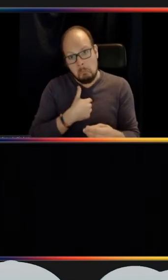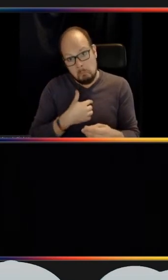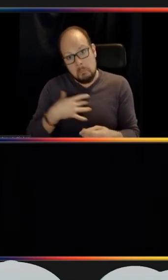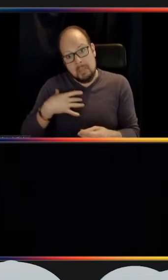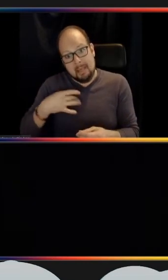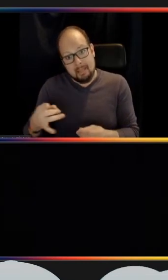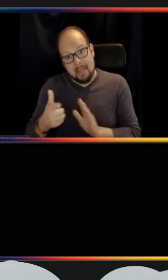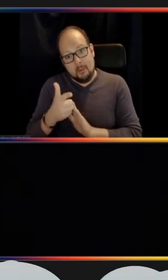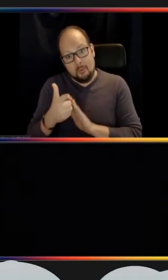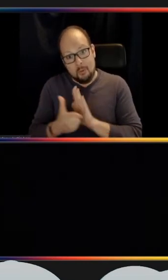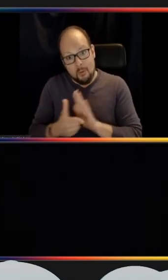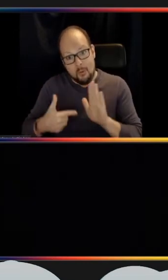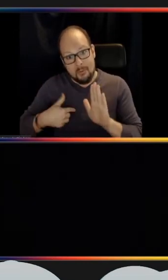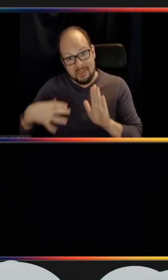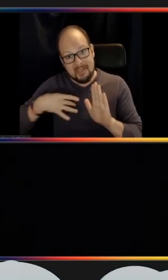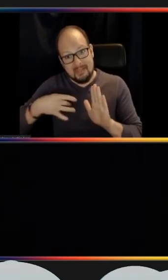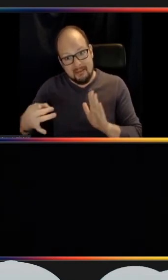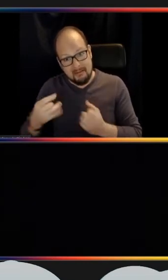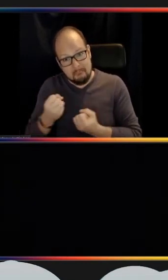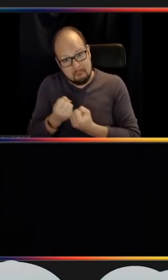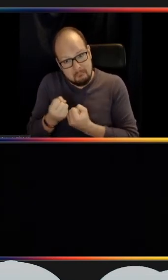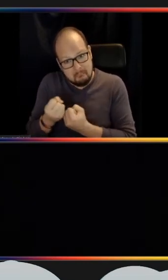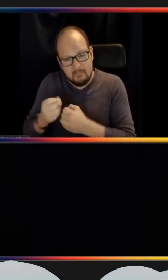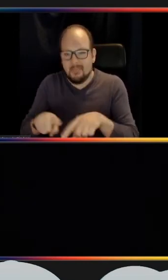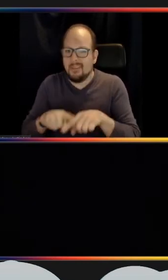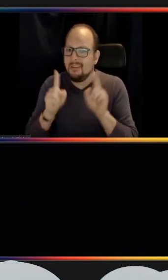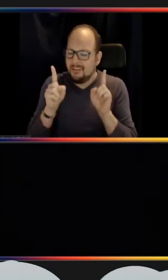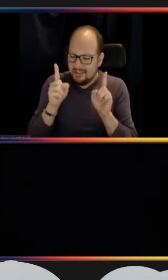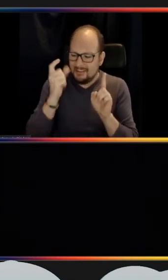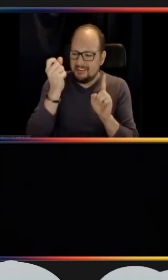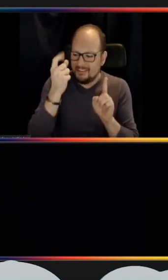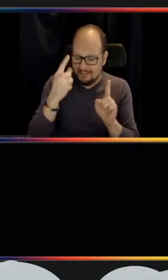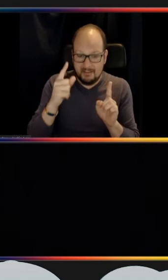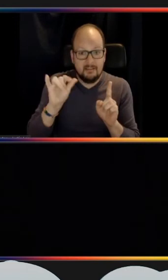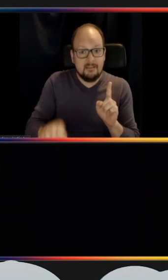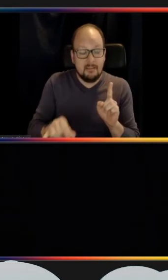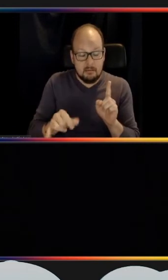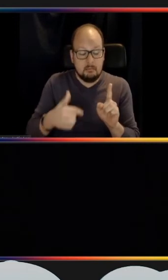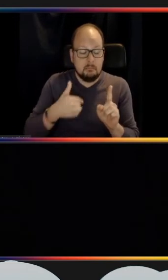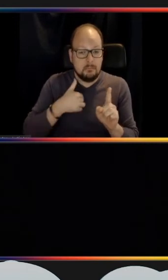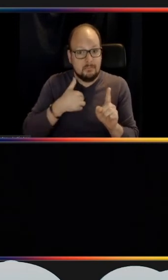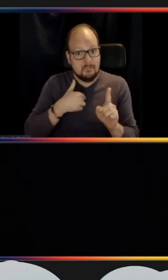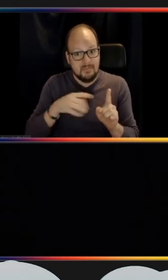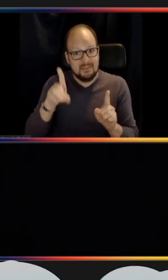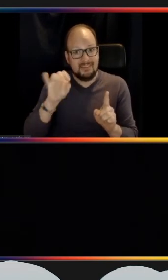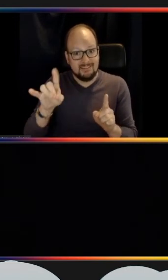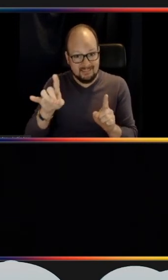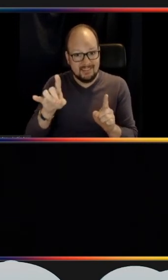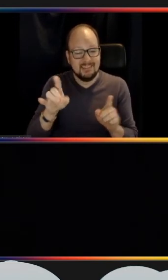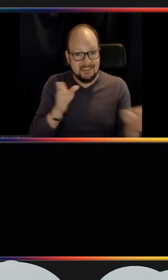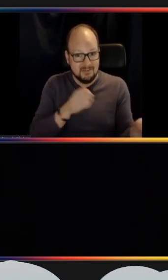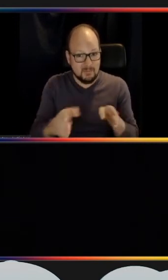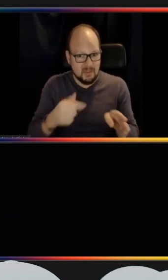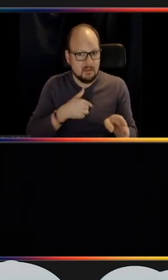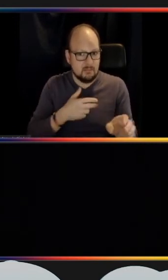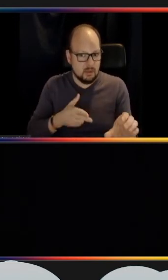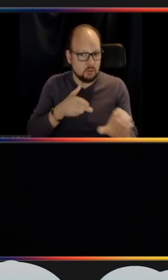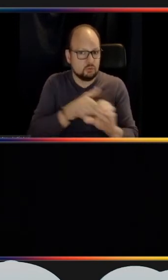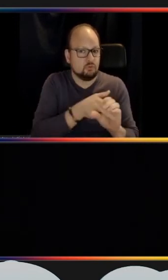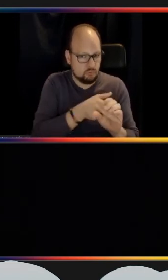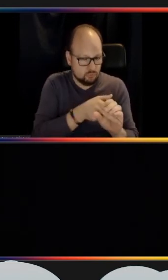might just be, I was actually, before I got the show, was going to go into law school. Not going to go, but that was